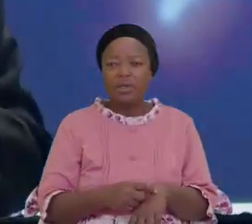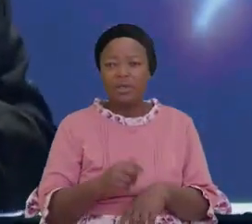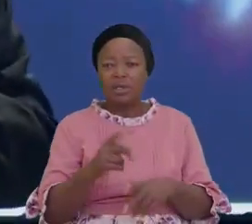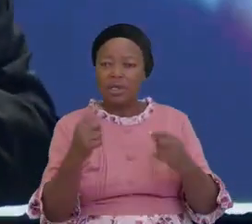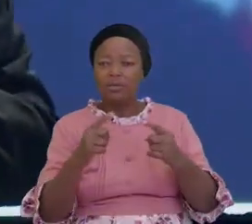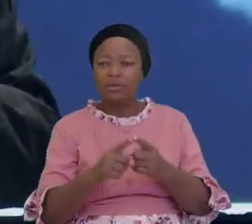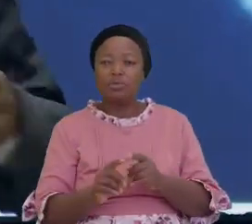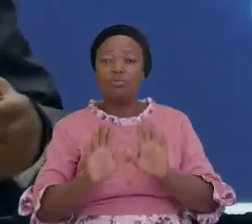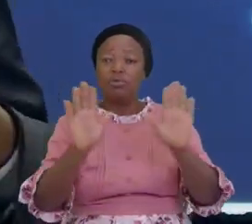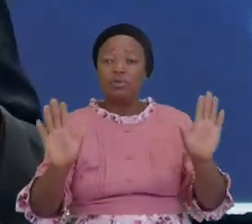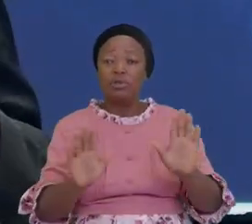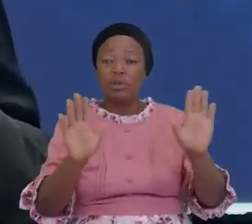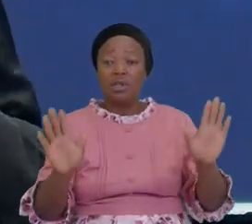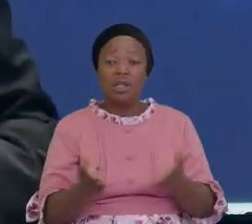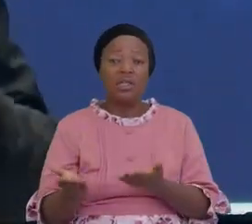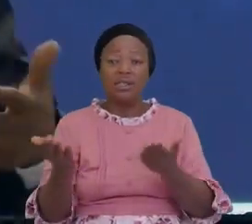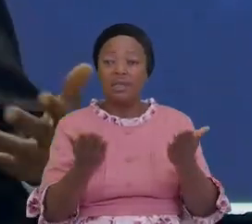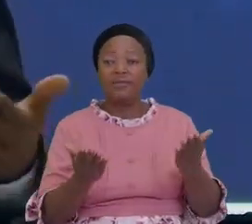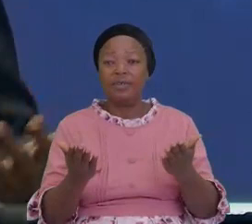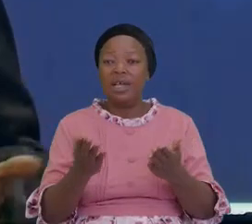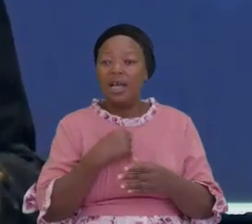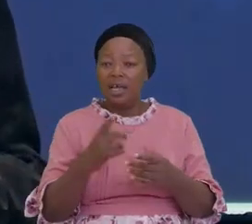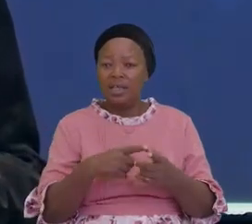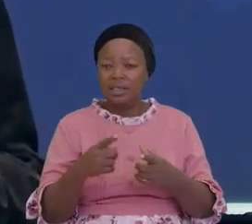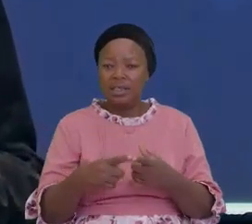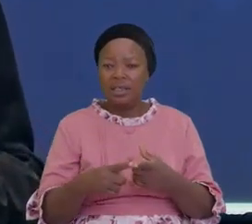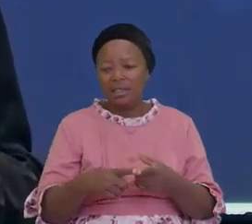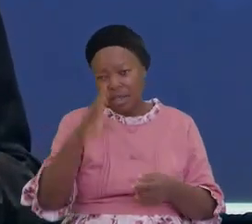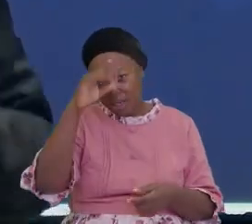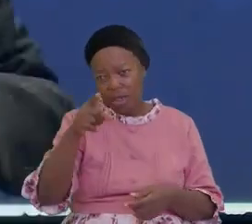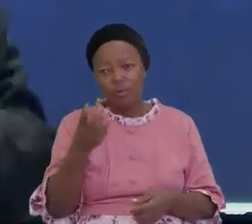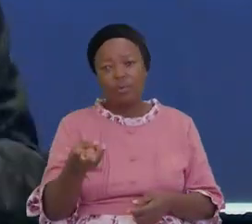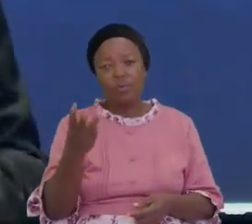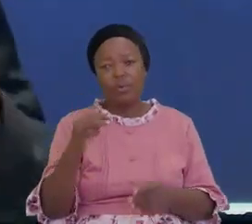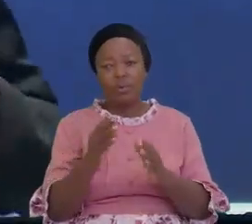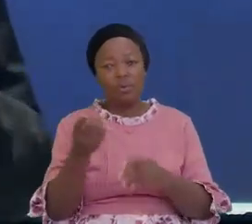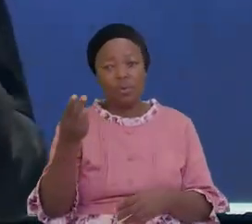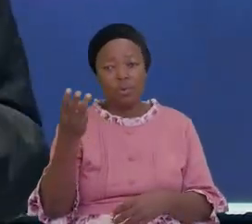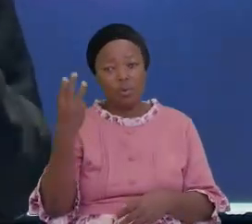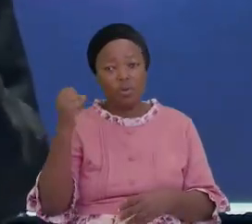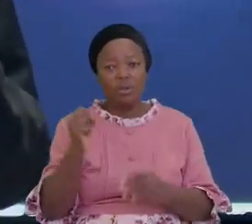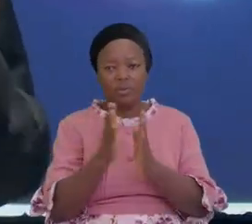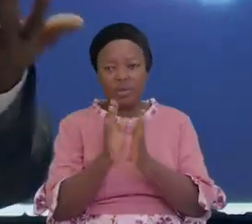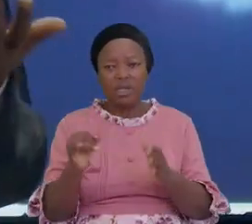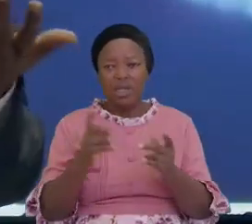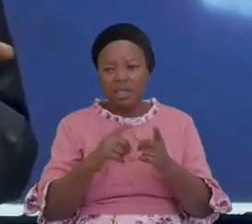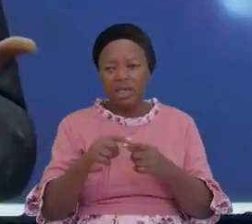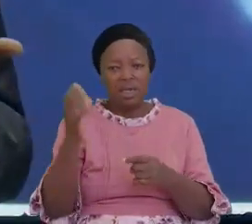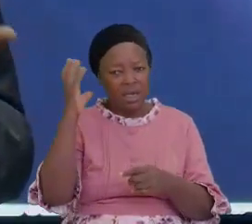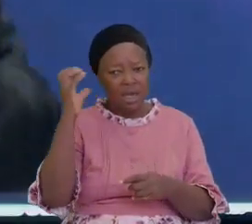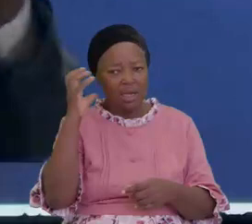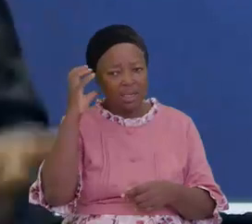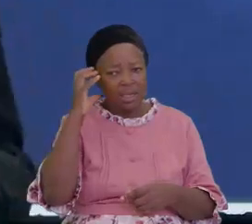And I was praying. Then I had myself saying what I